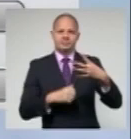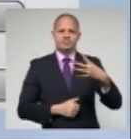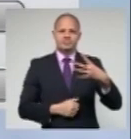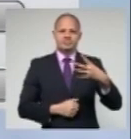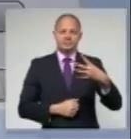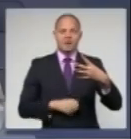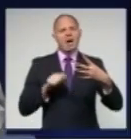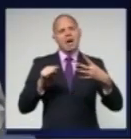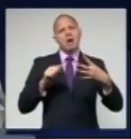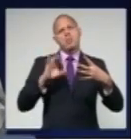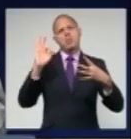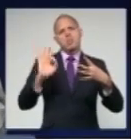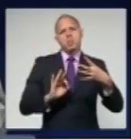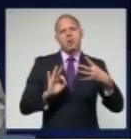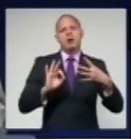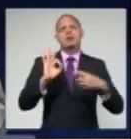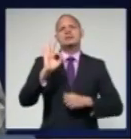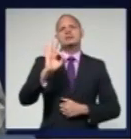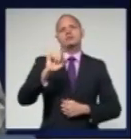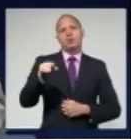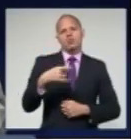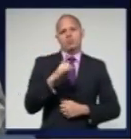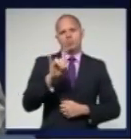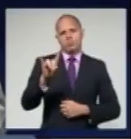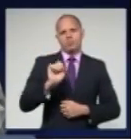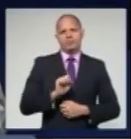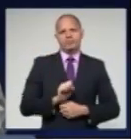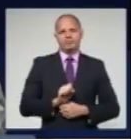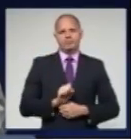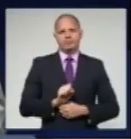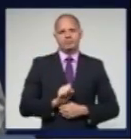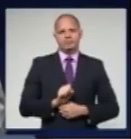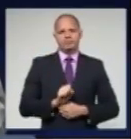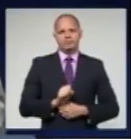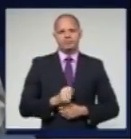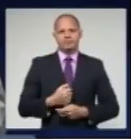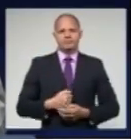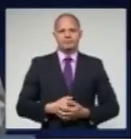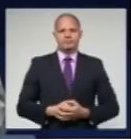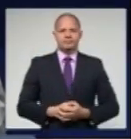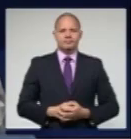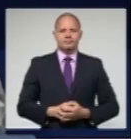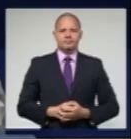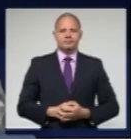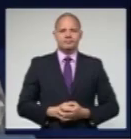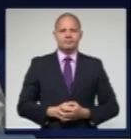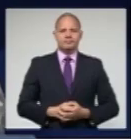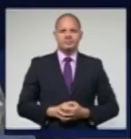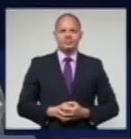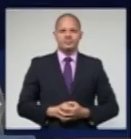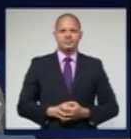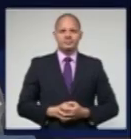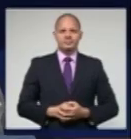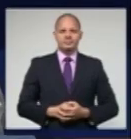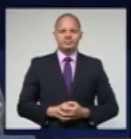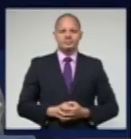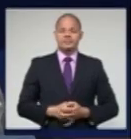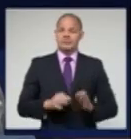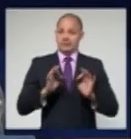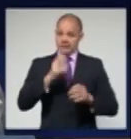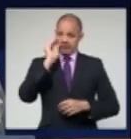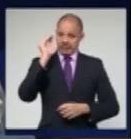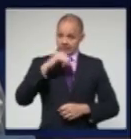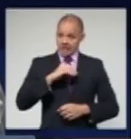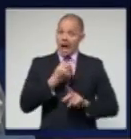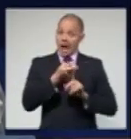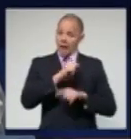country's provinces were tested. Pinar del Rio processed 103, Artemisa 113,